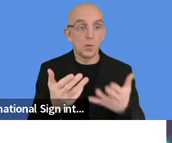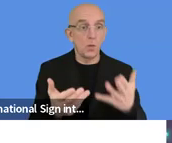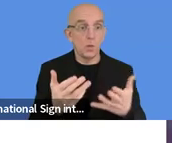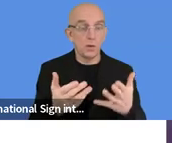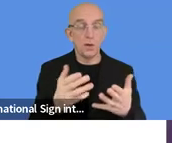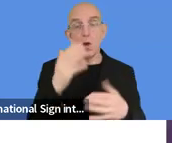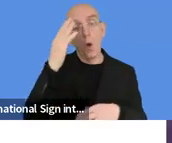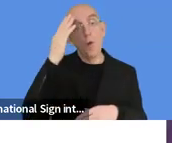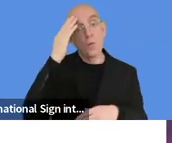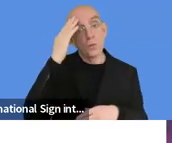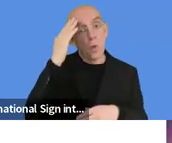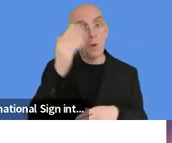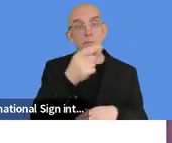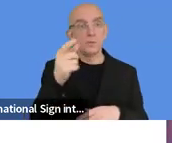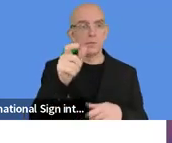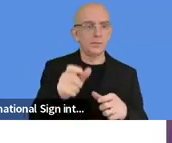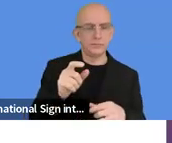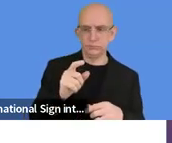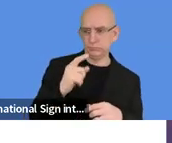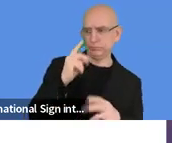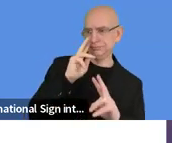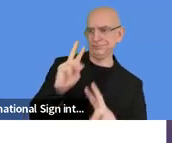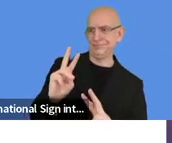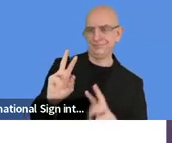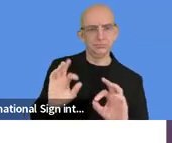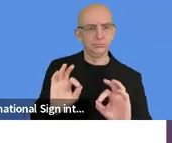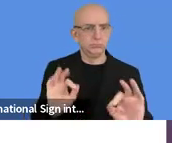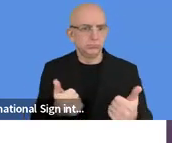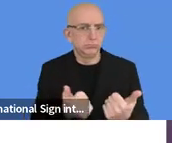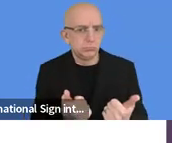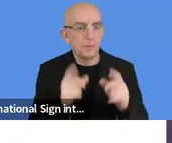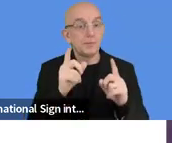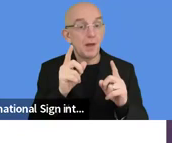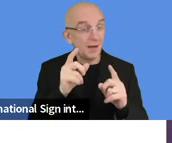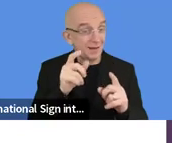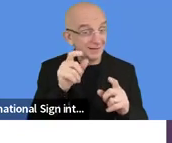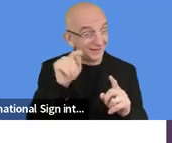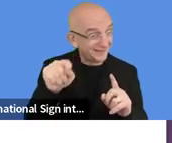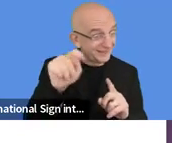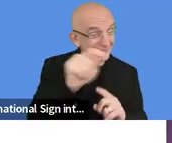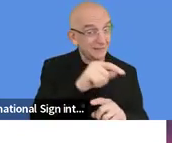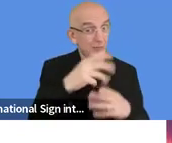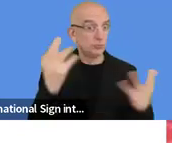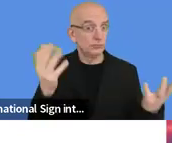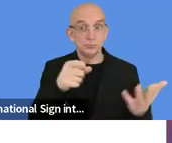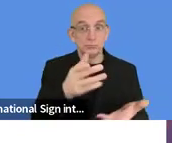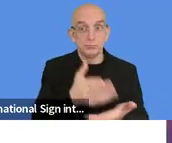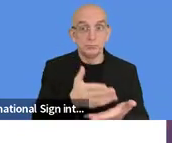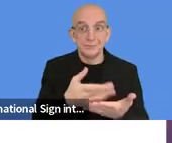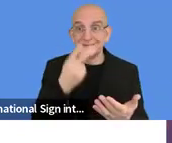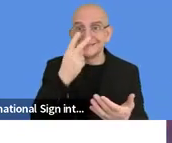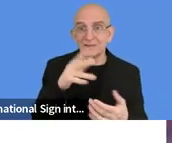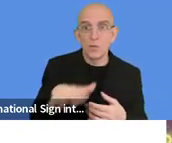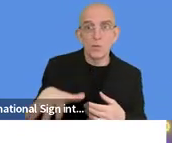right. When you start looking at pricing and trying to find the right pricing model for your product or your